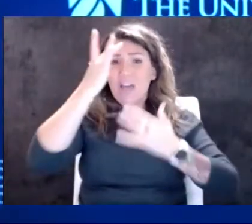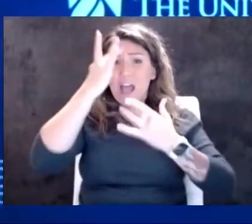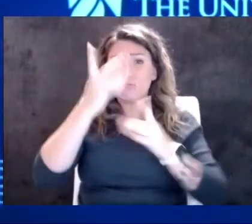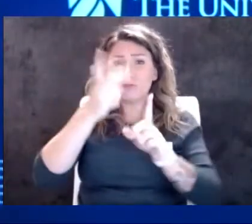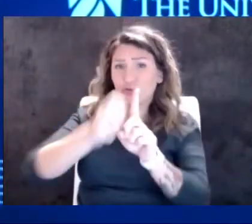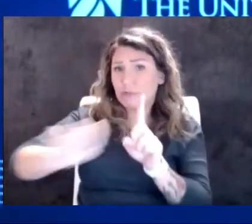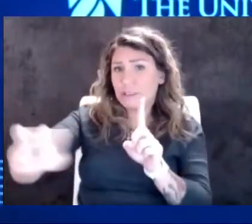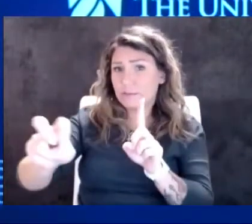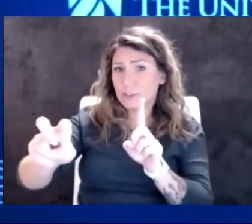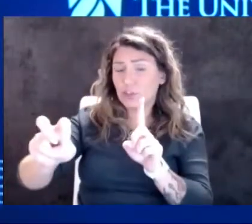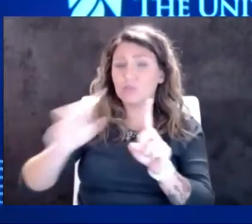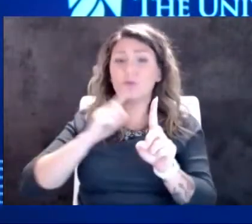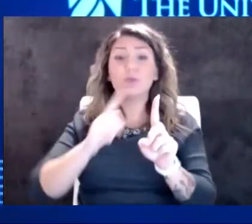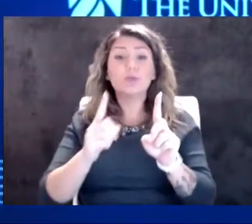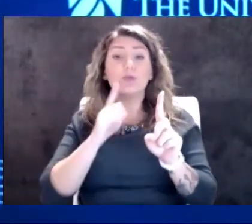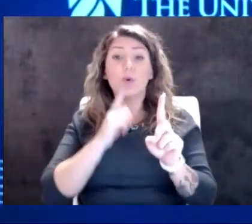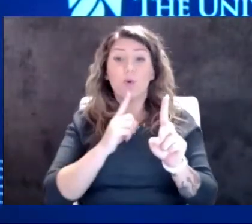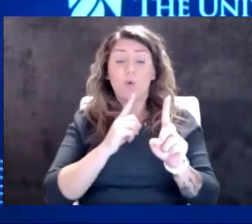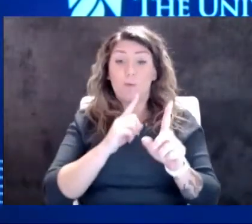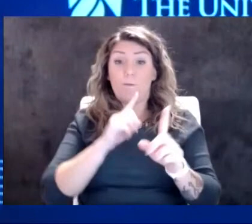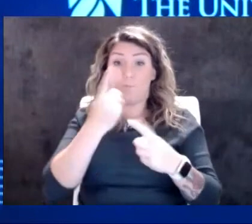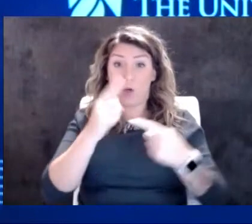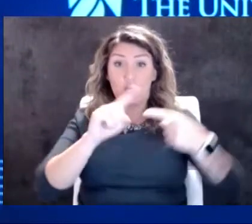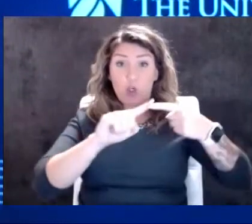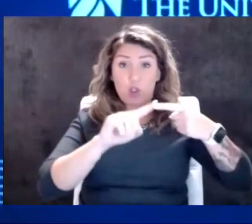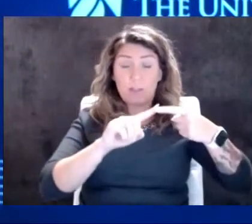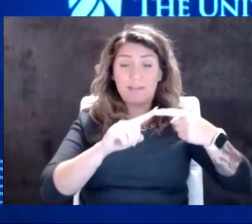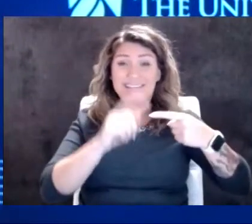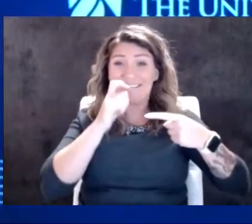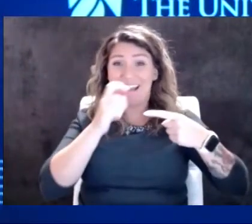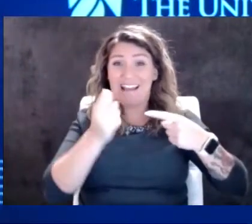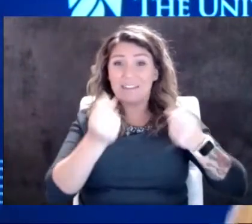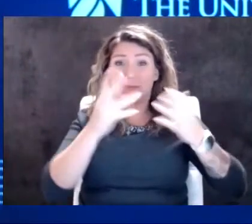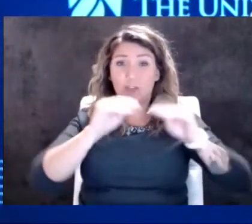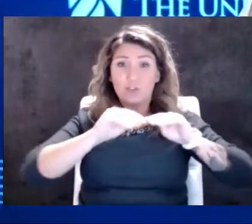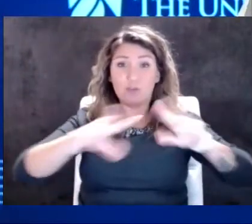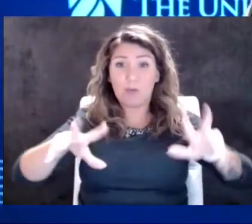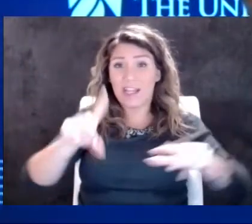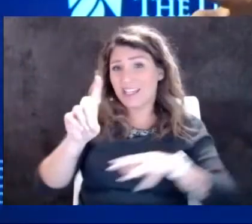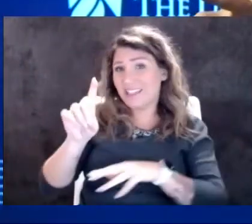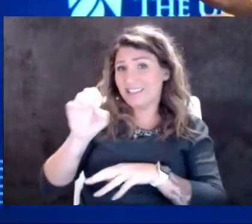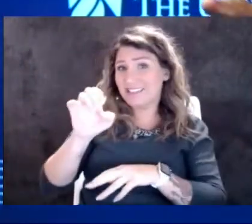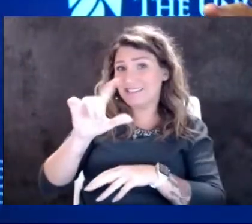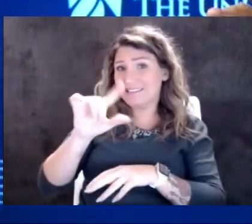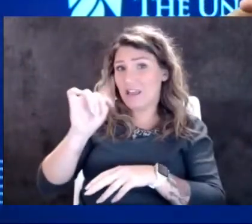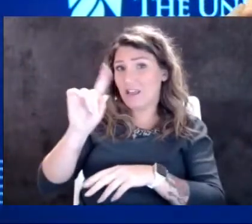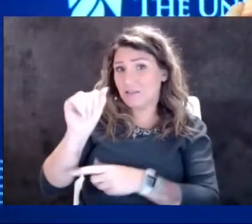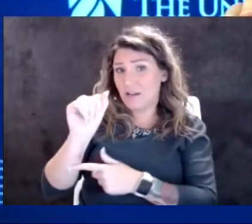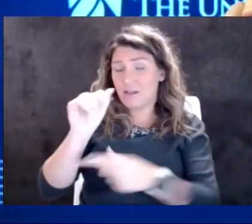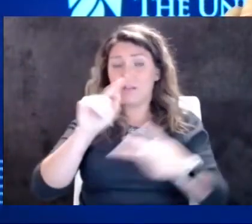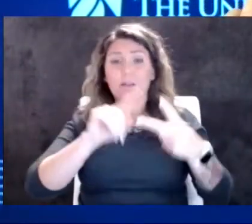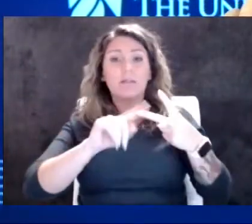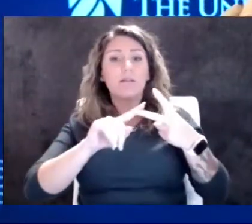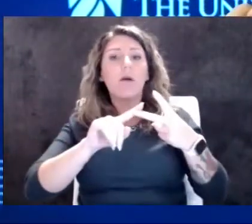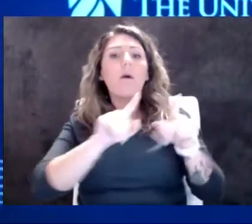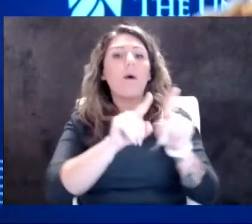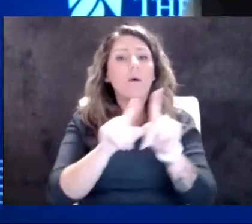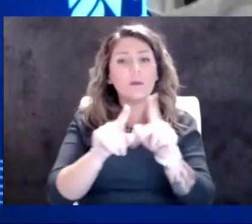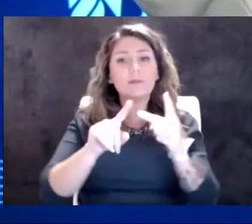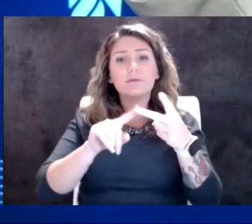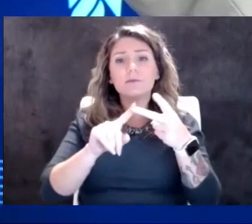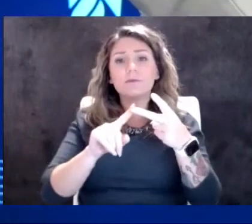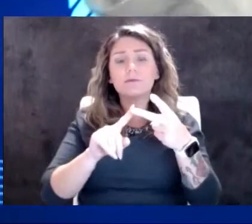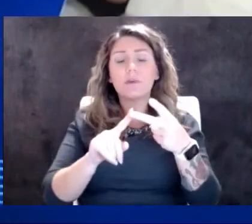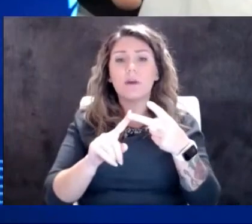have 2 things. A, less spread of the Delta variant, we're hoping. We think that's going to be true, and more and less people turning